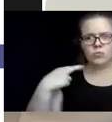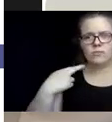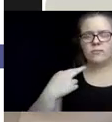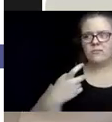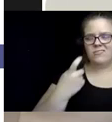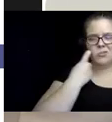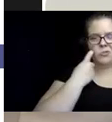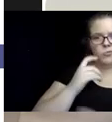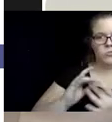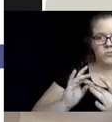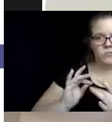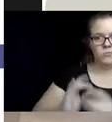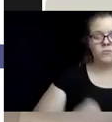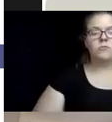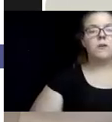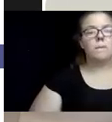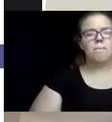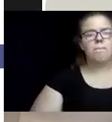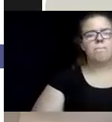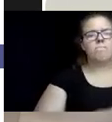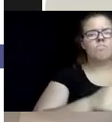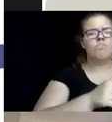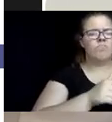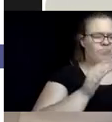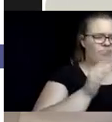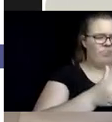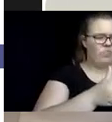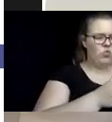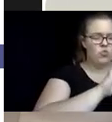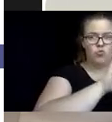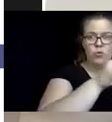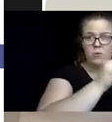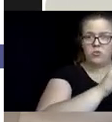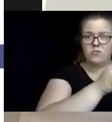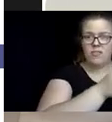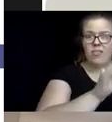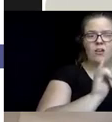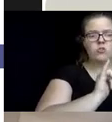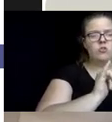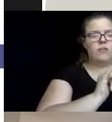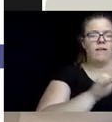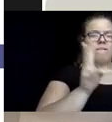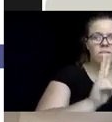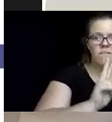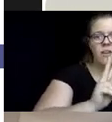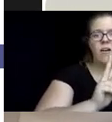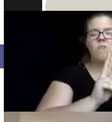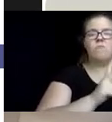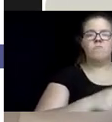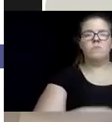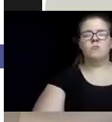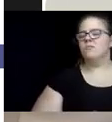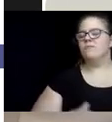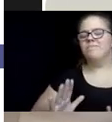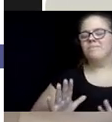about before. And instead of using criminal justice language like perpetrators and victims, use people who